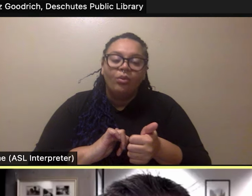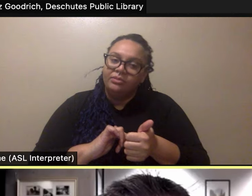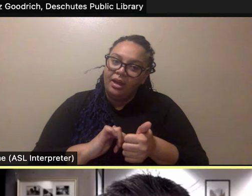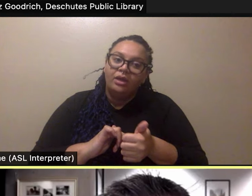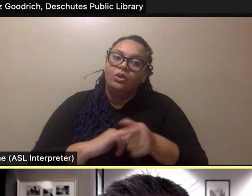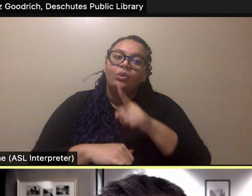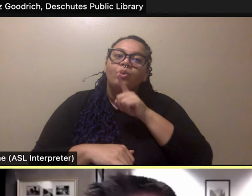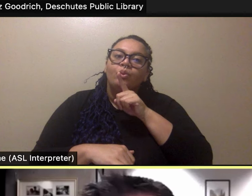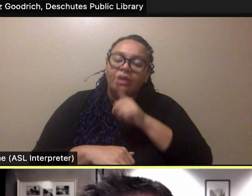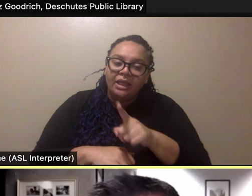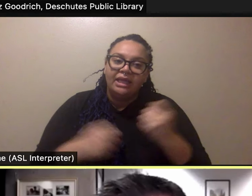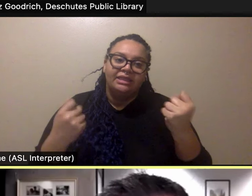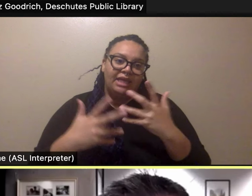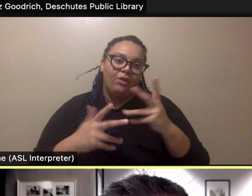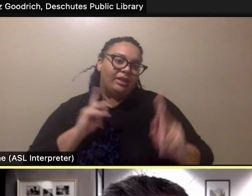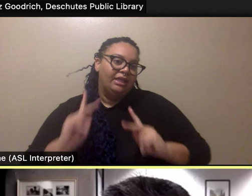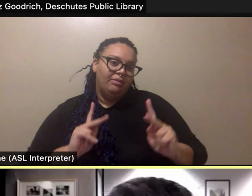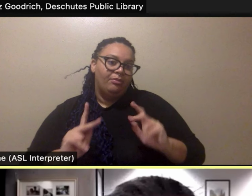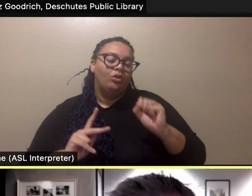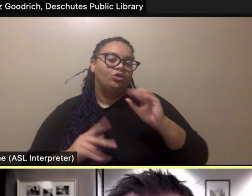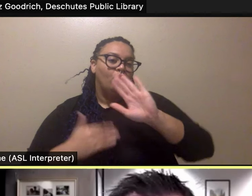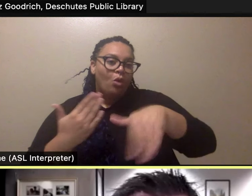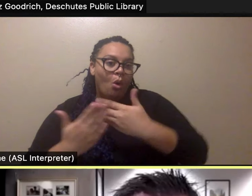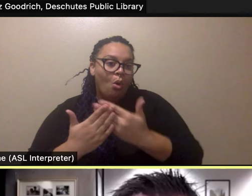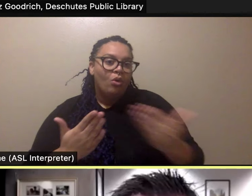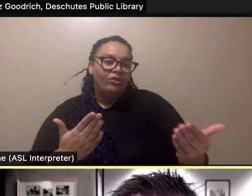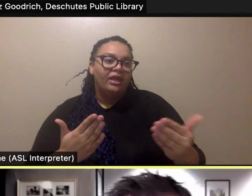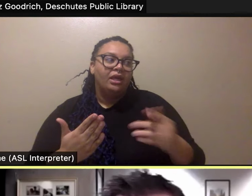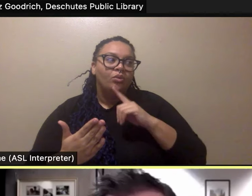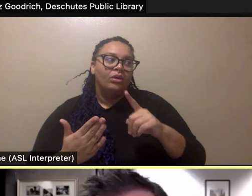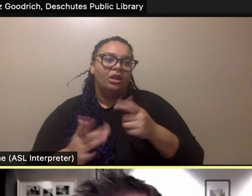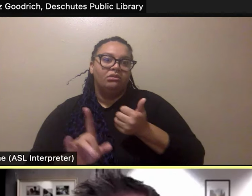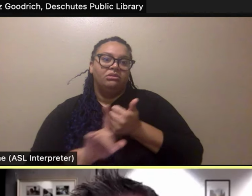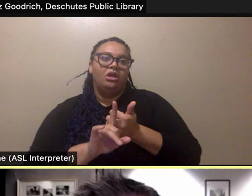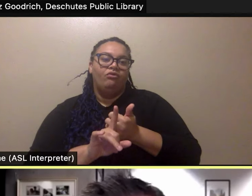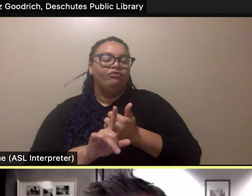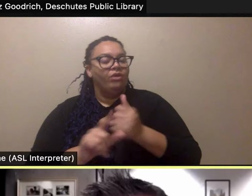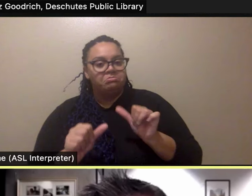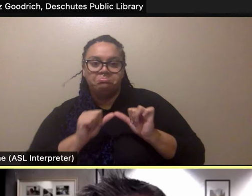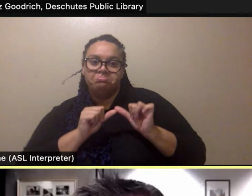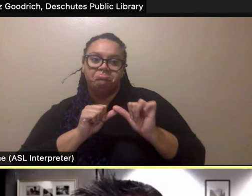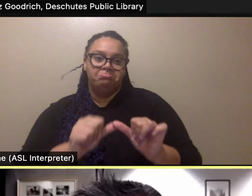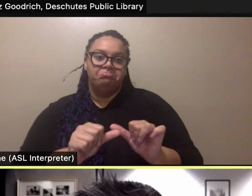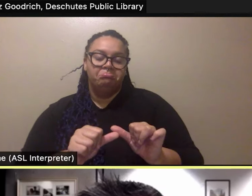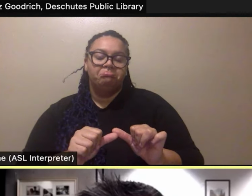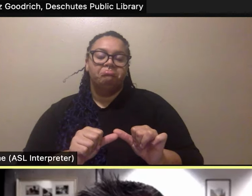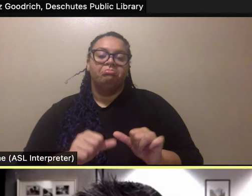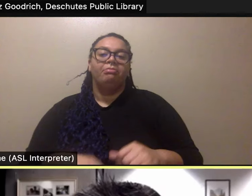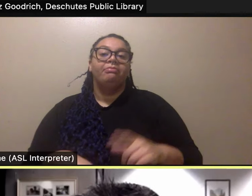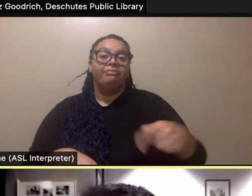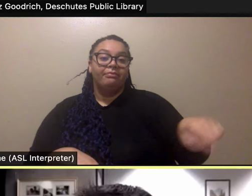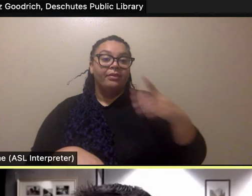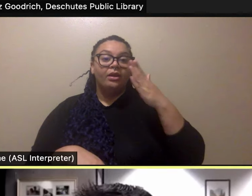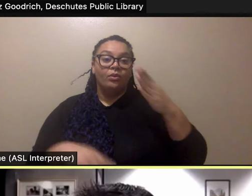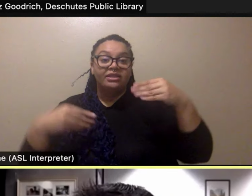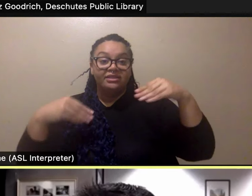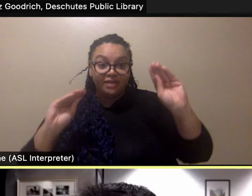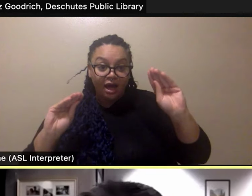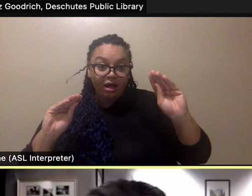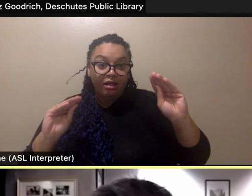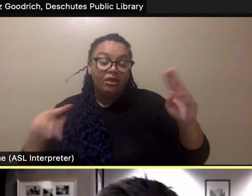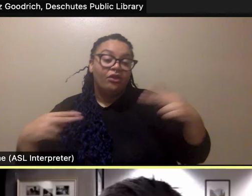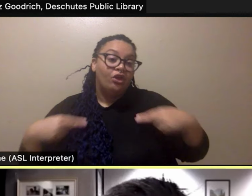of fear. And so the whole thing kind of self-reinforced. And then they would sell this, sell